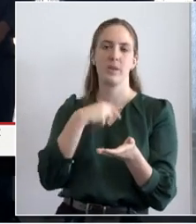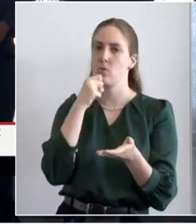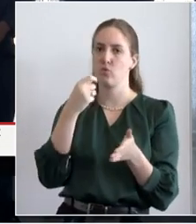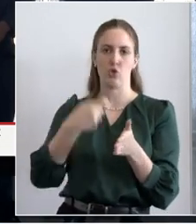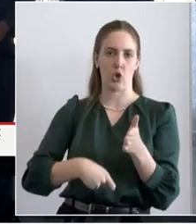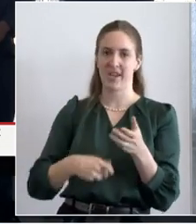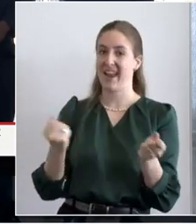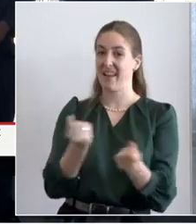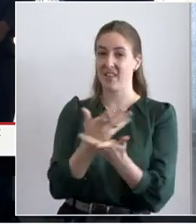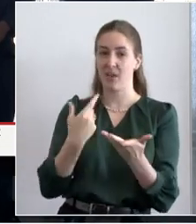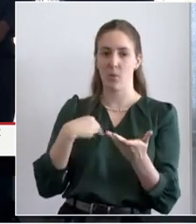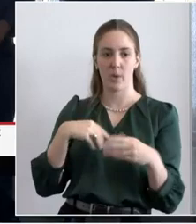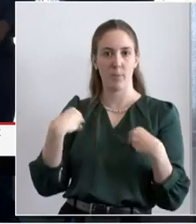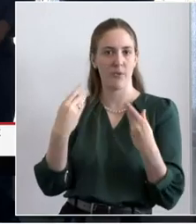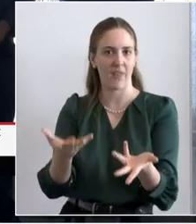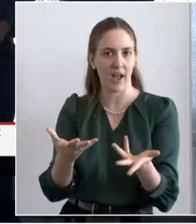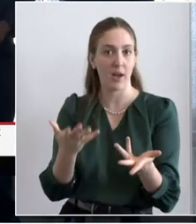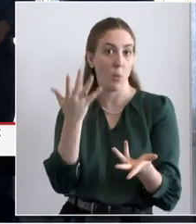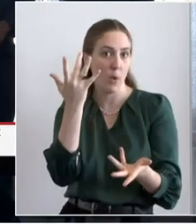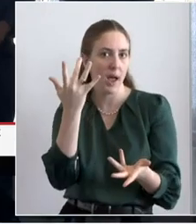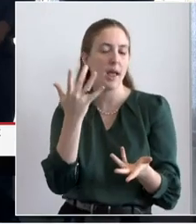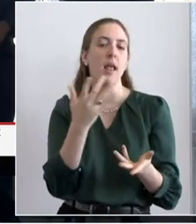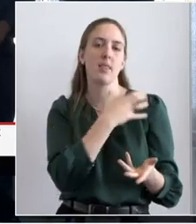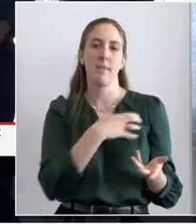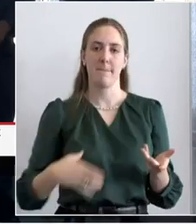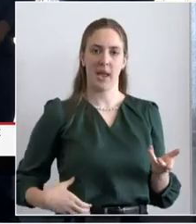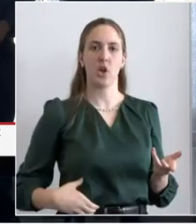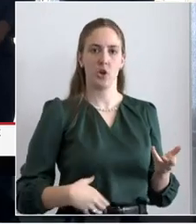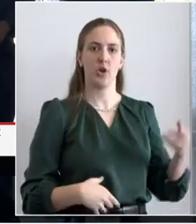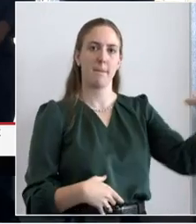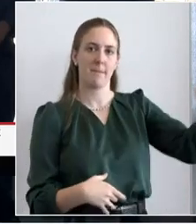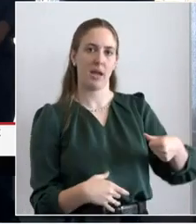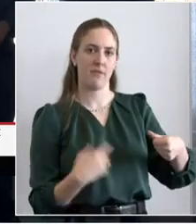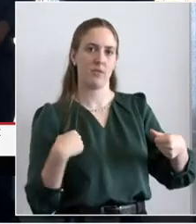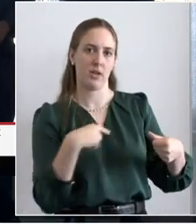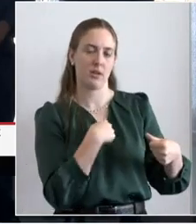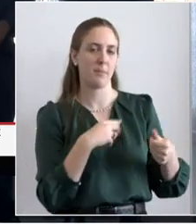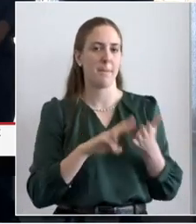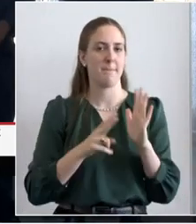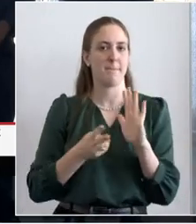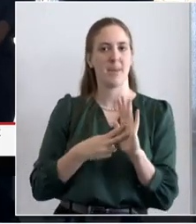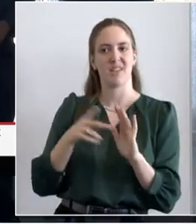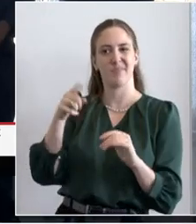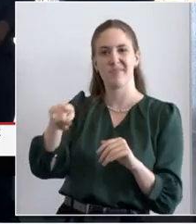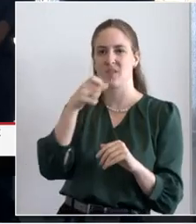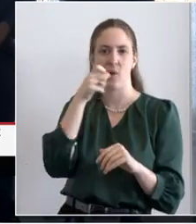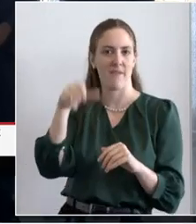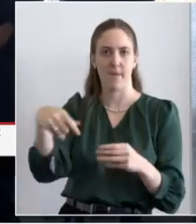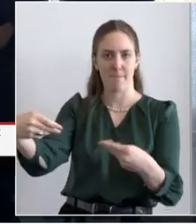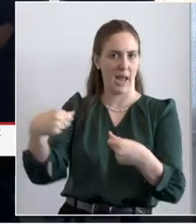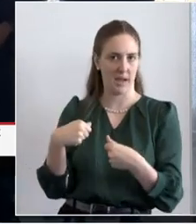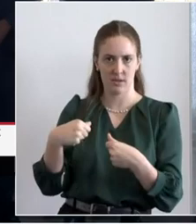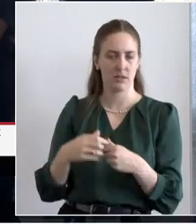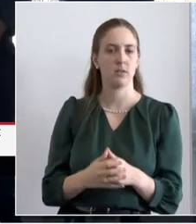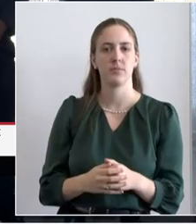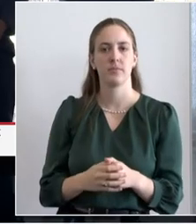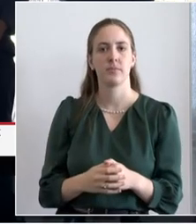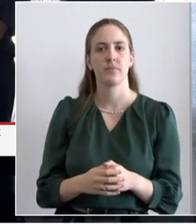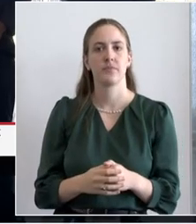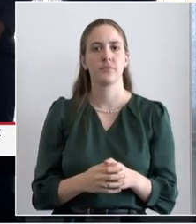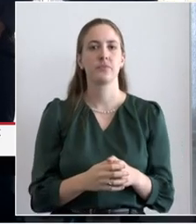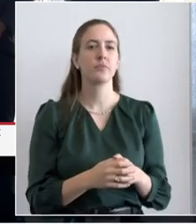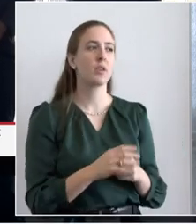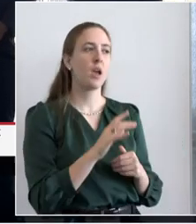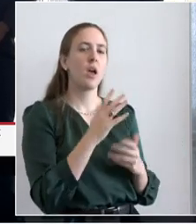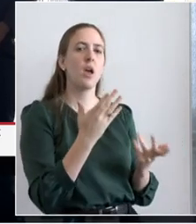that we provide, because we're subsidized by the mayor and the council and our private sector partners, everything is free to the institutions. And what do you do to,